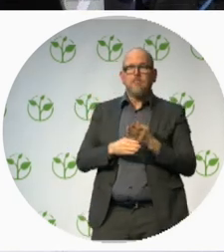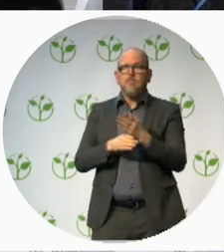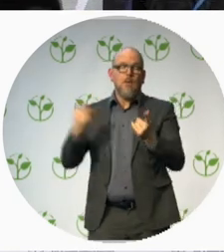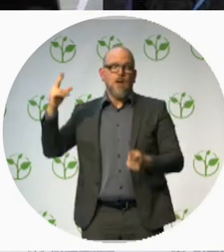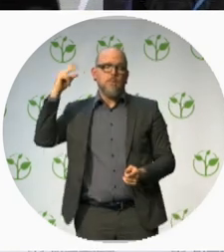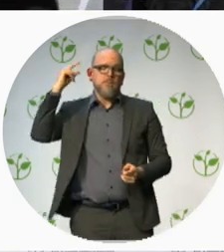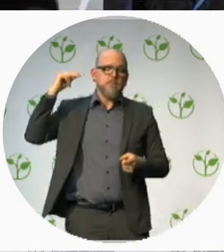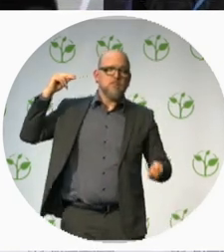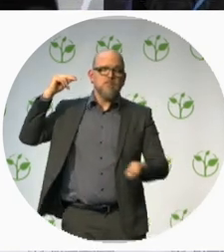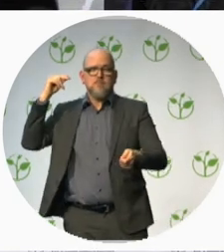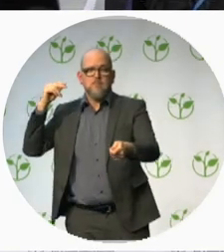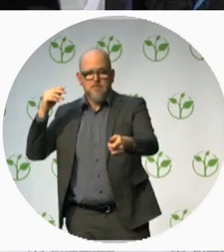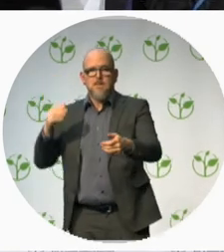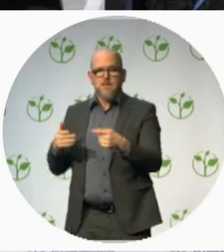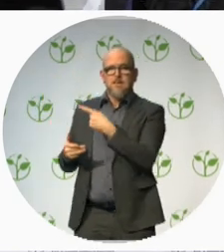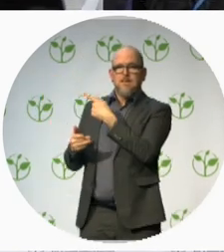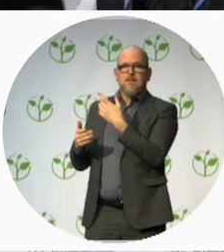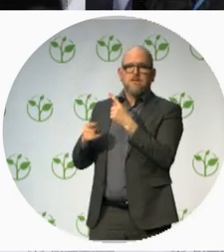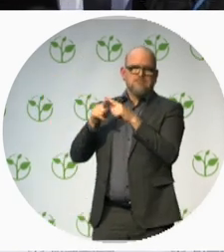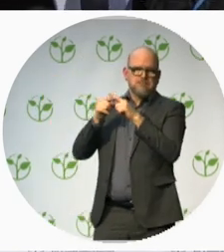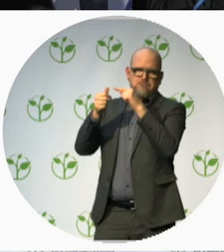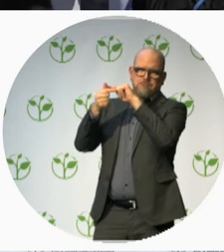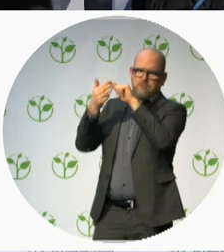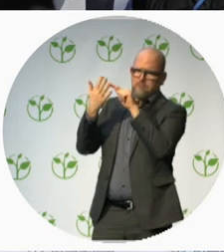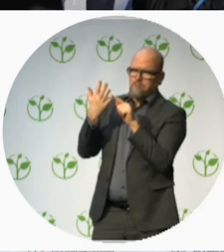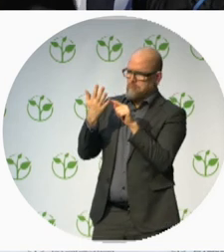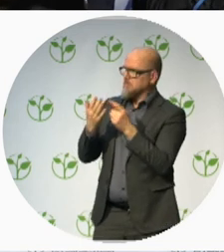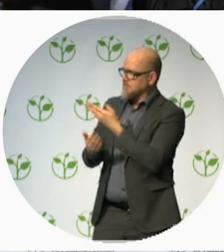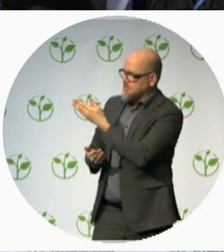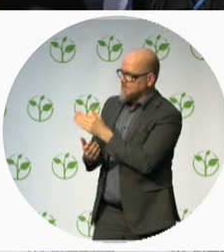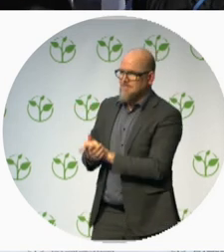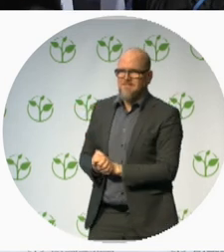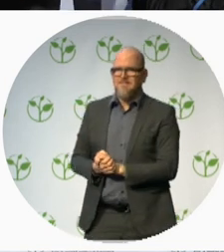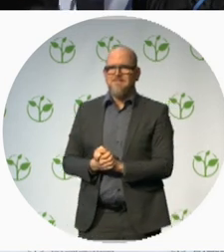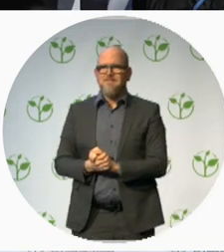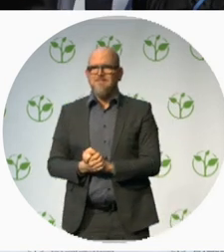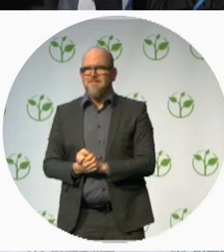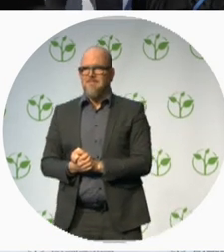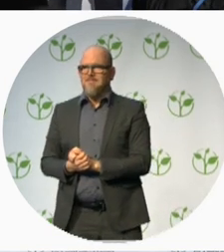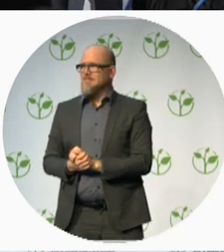user's mobile phone about the path and surrounding spaces via Bluetooth smart stick.